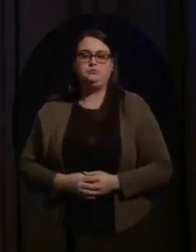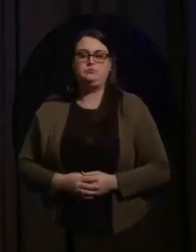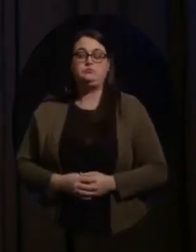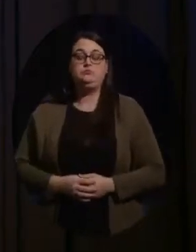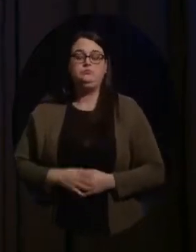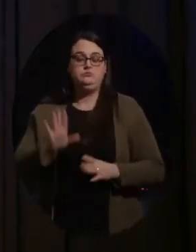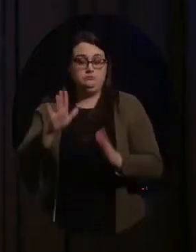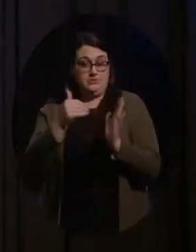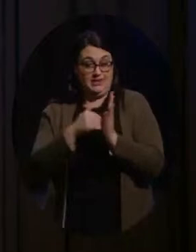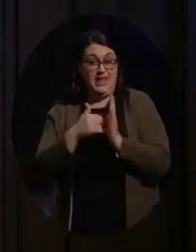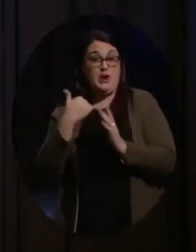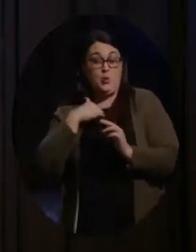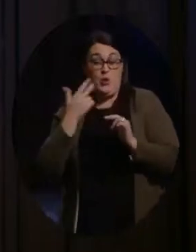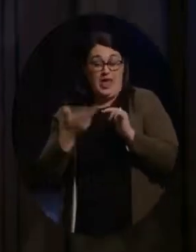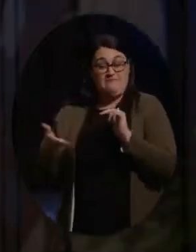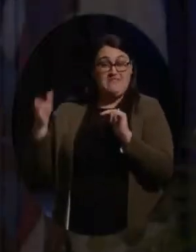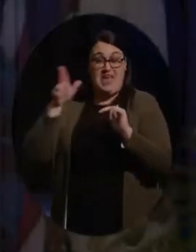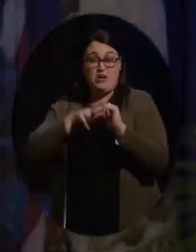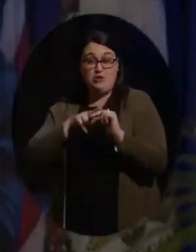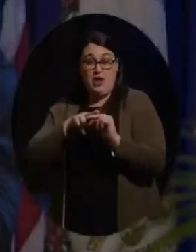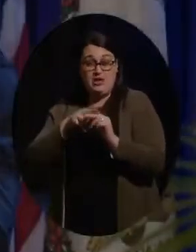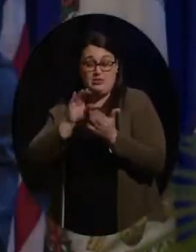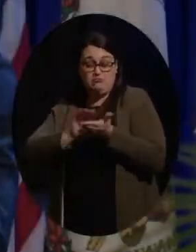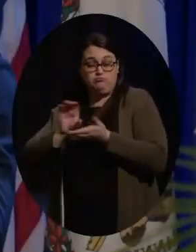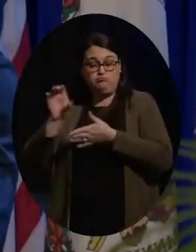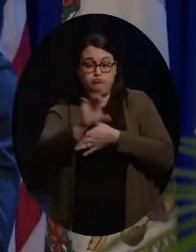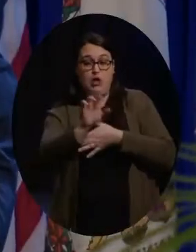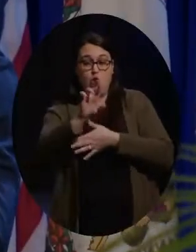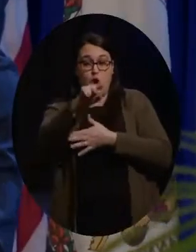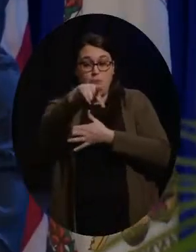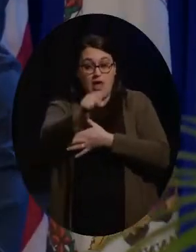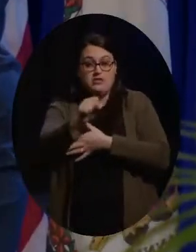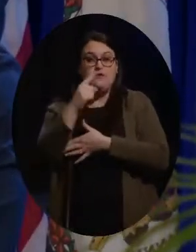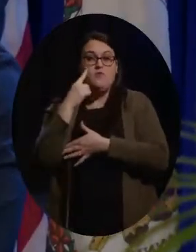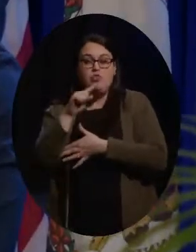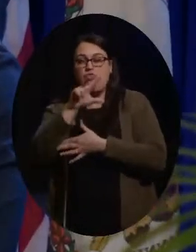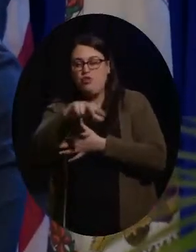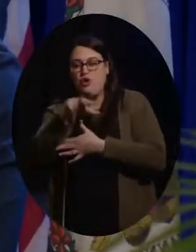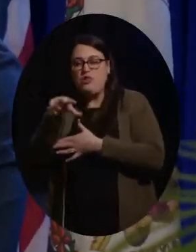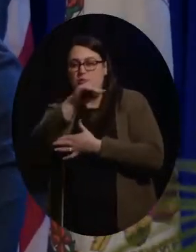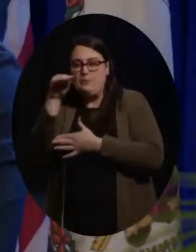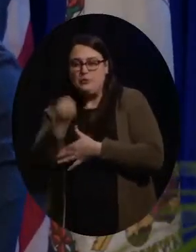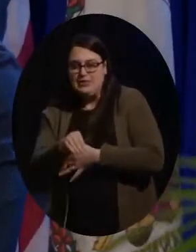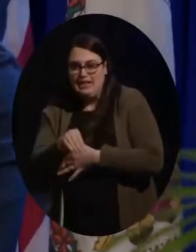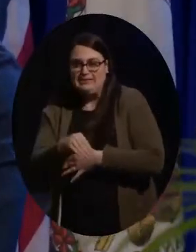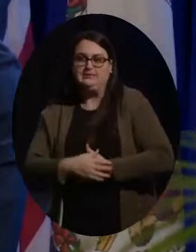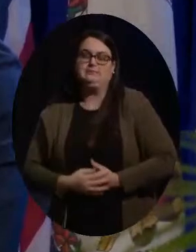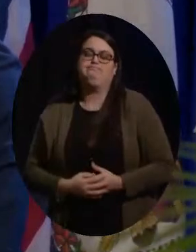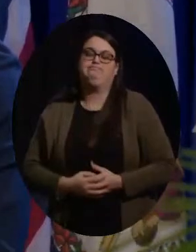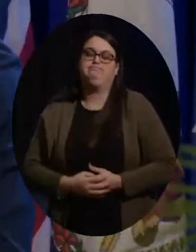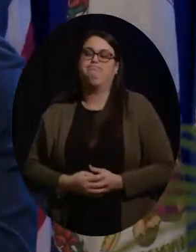Let me say that again. We've increased funding for RPS by 33%.